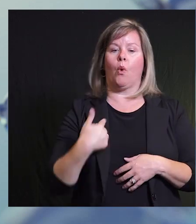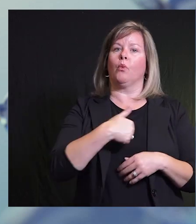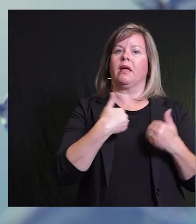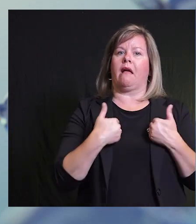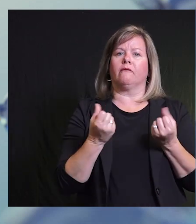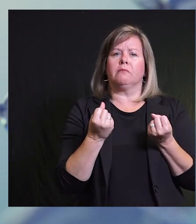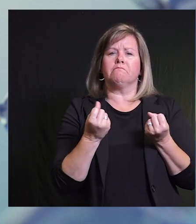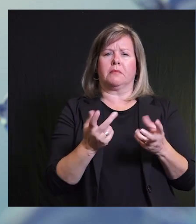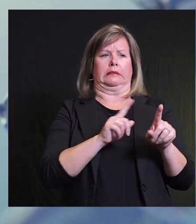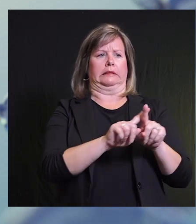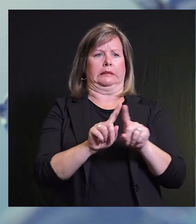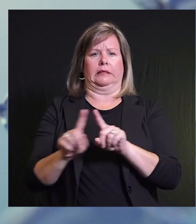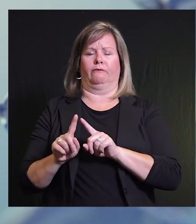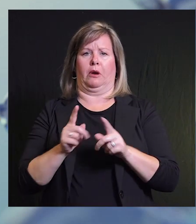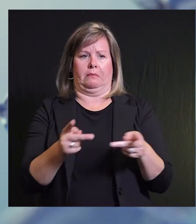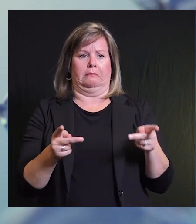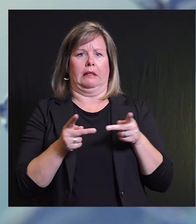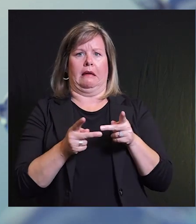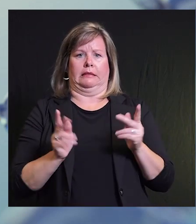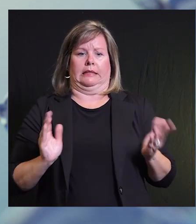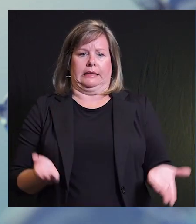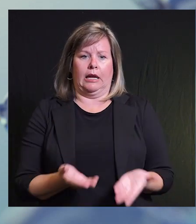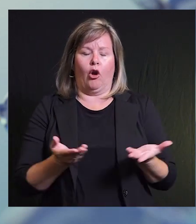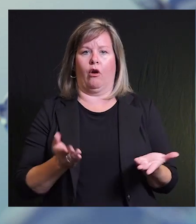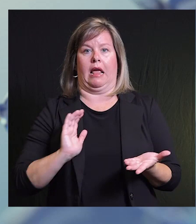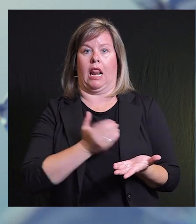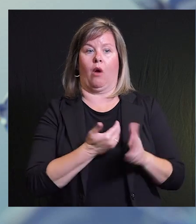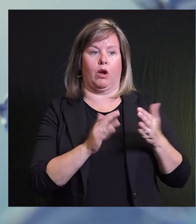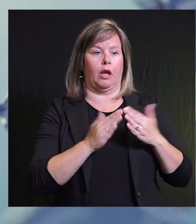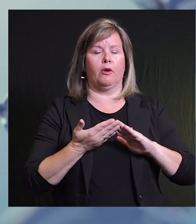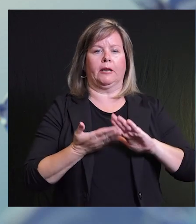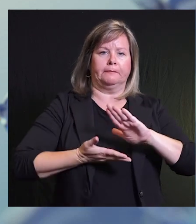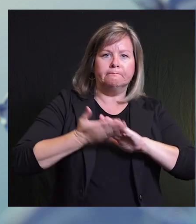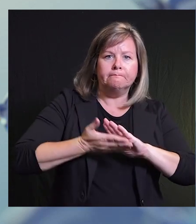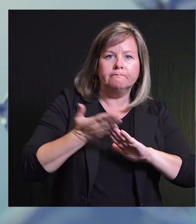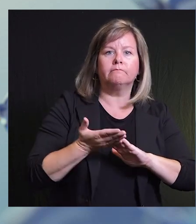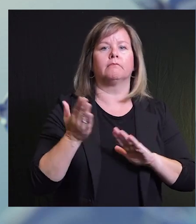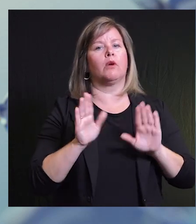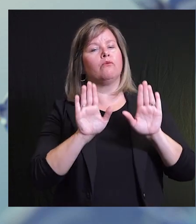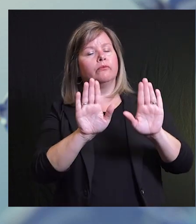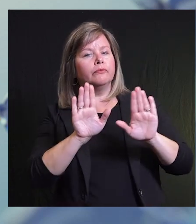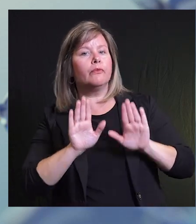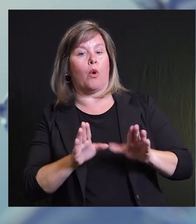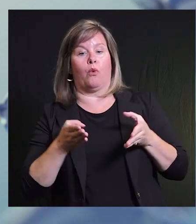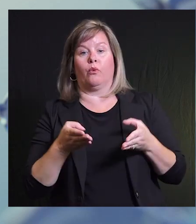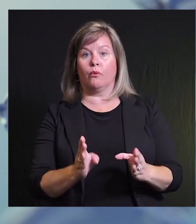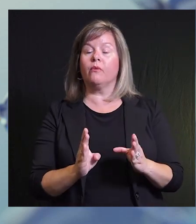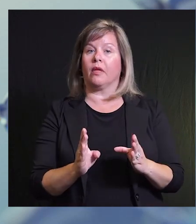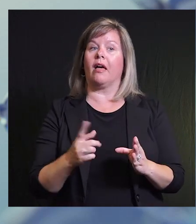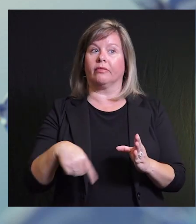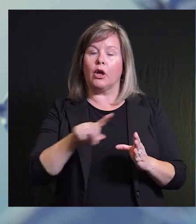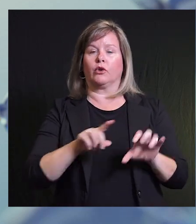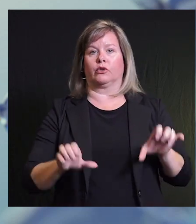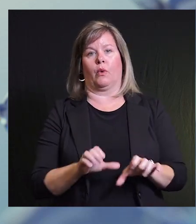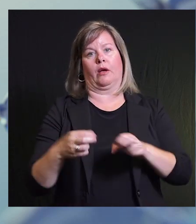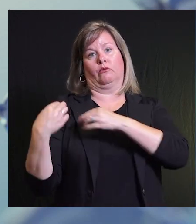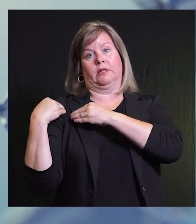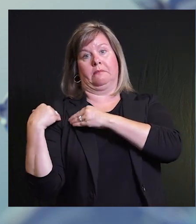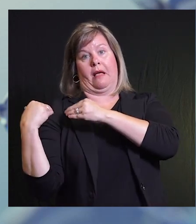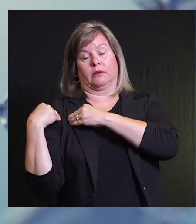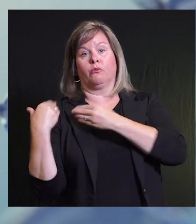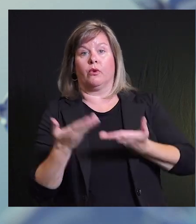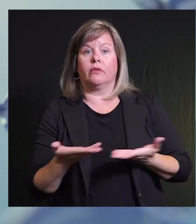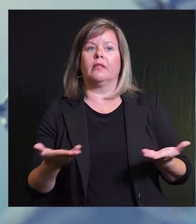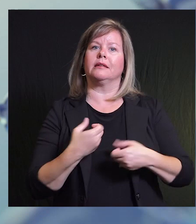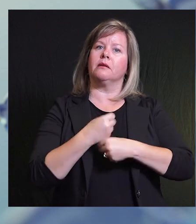lot of establishments in our community who are doing a tremendous amount, doing very responsible things to make sure that they